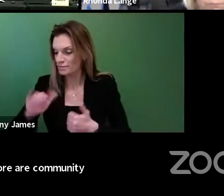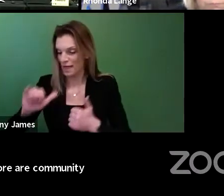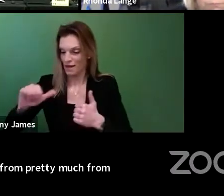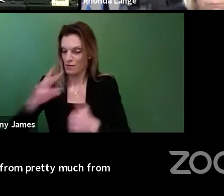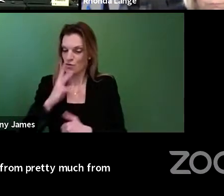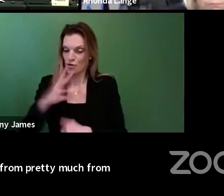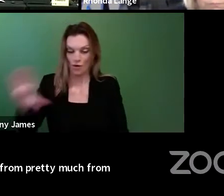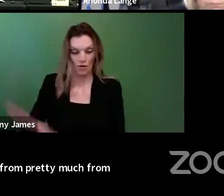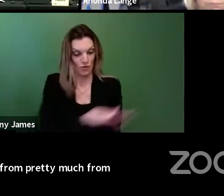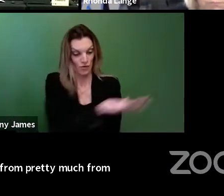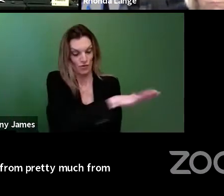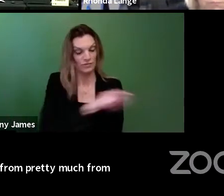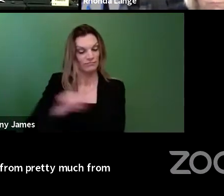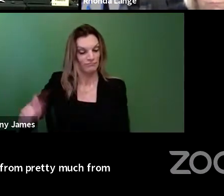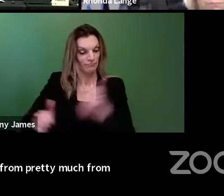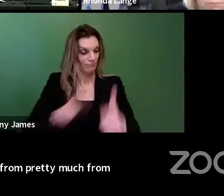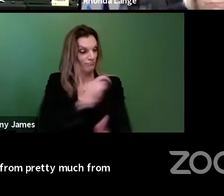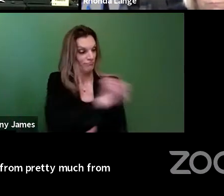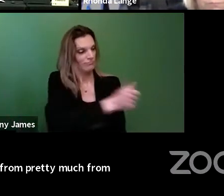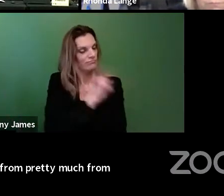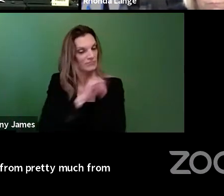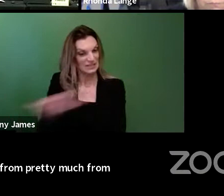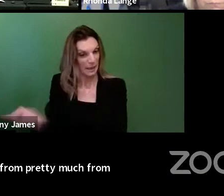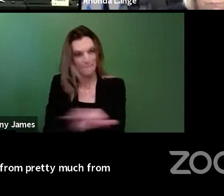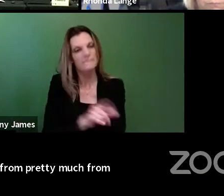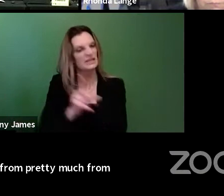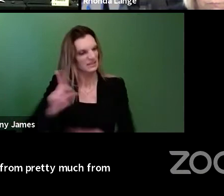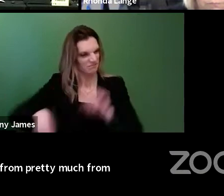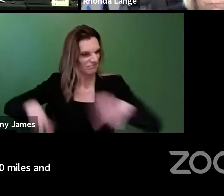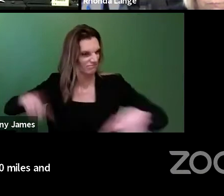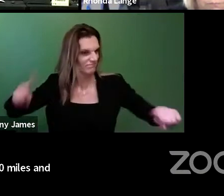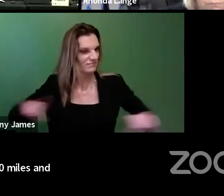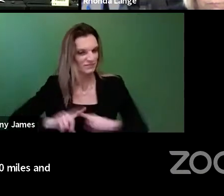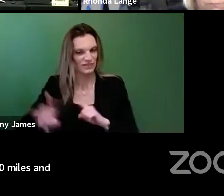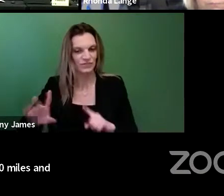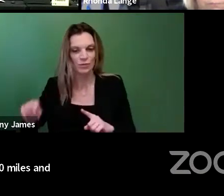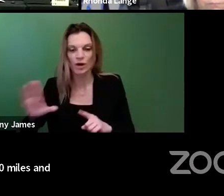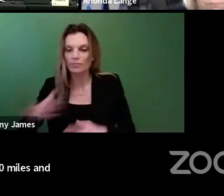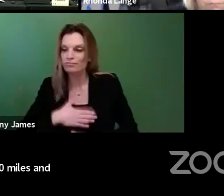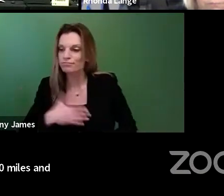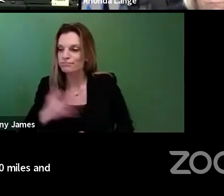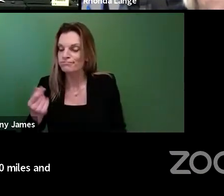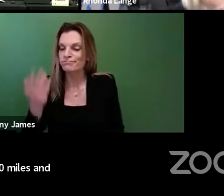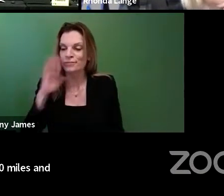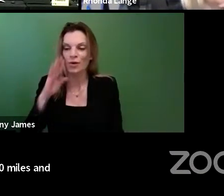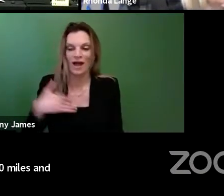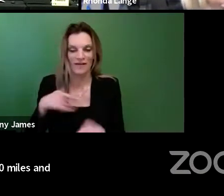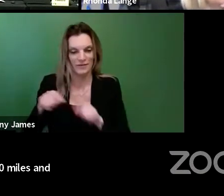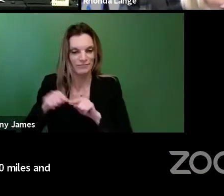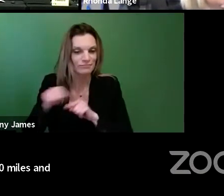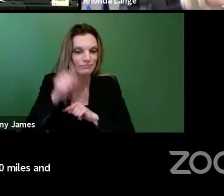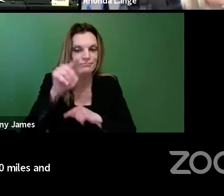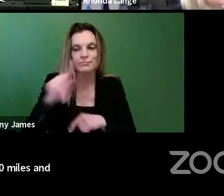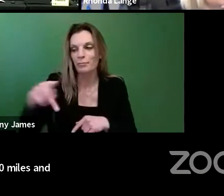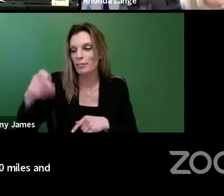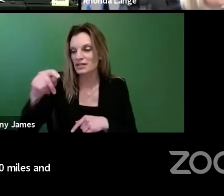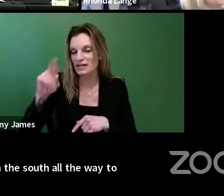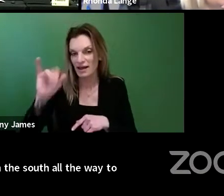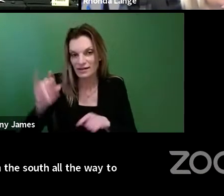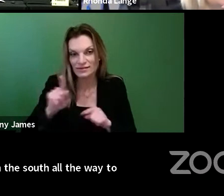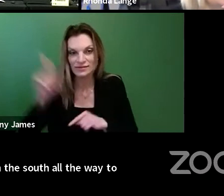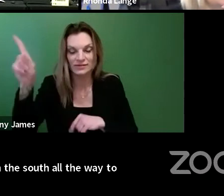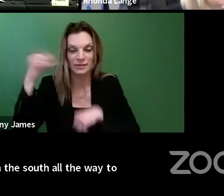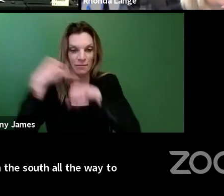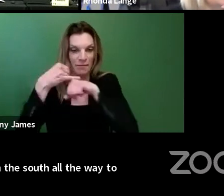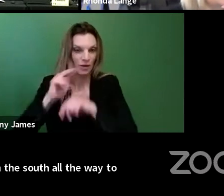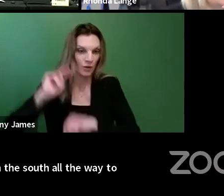miles. And you can stretch pretty much from New Buffalo in the south all the way up to Petoskey and even Mackinac City in the north, and